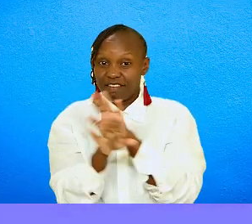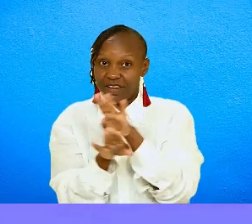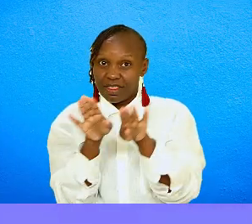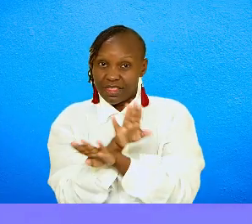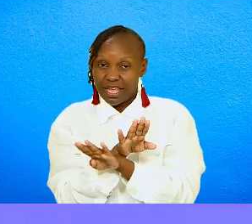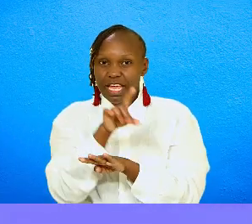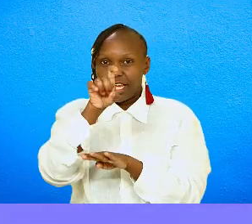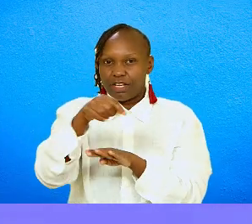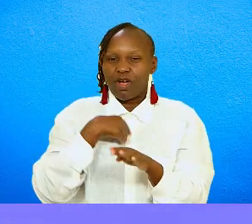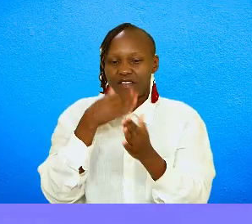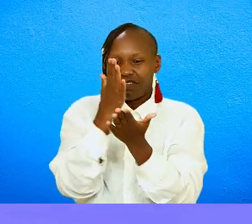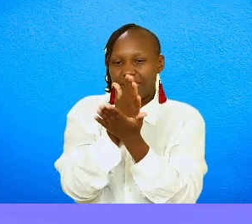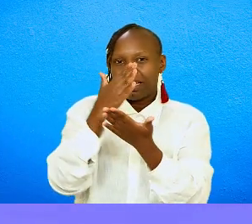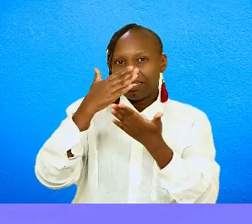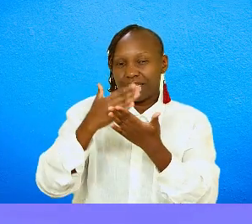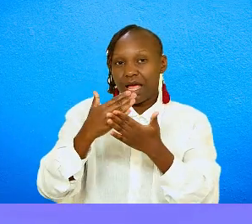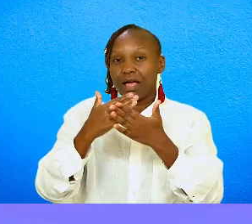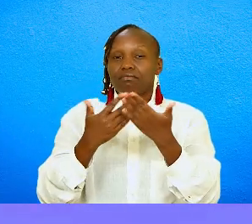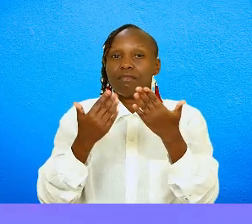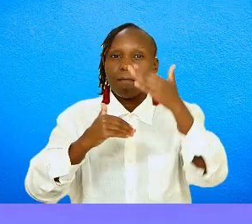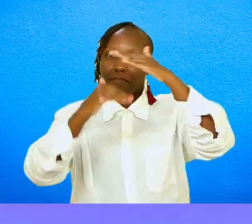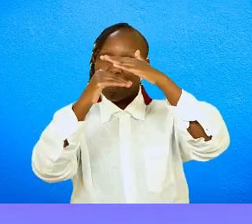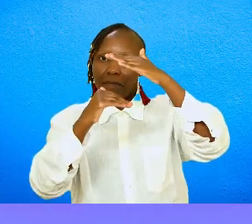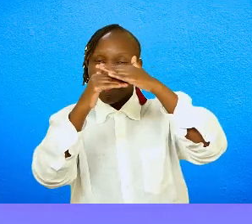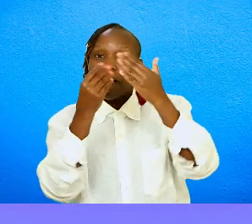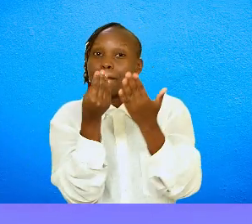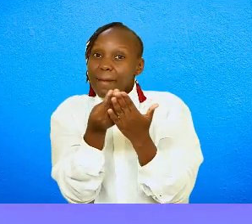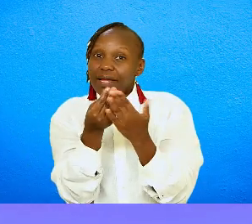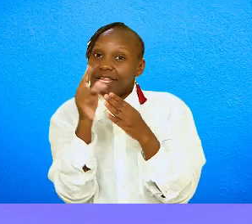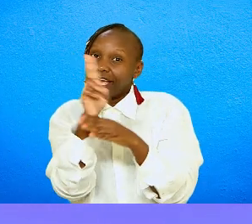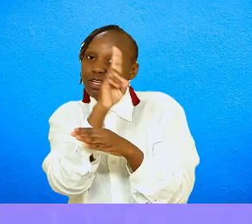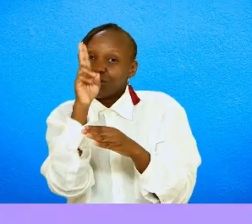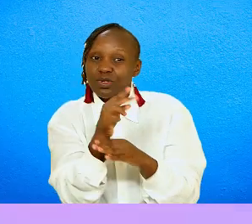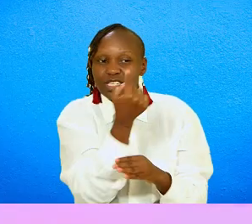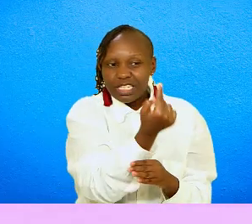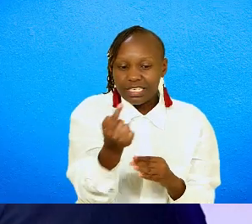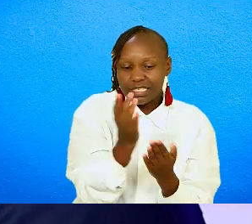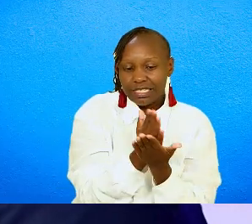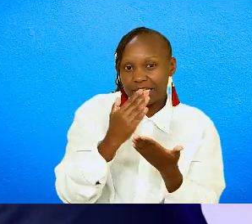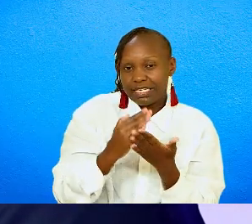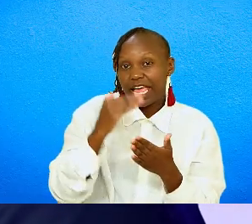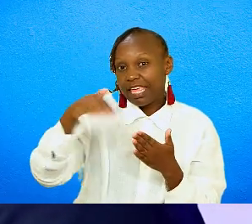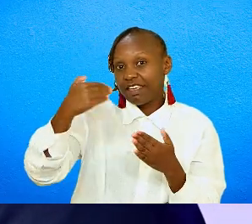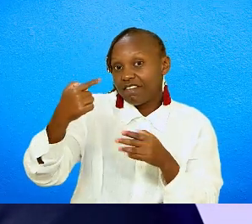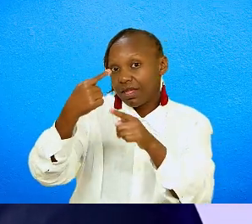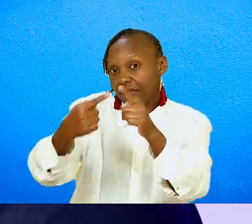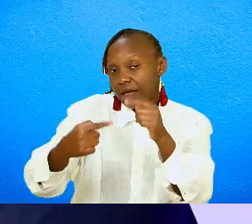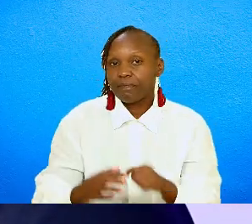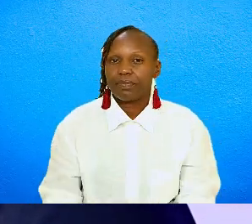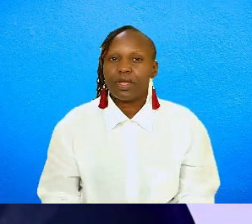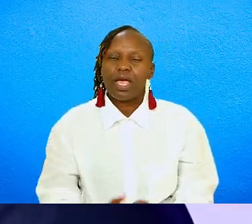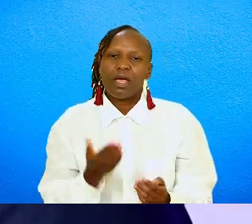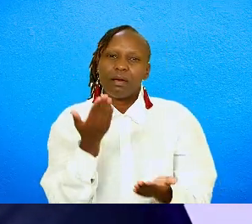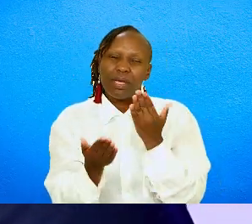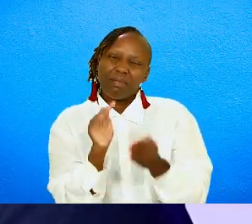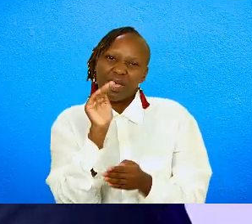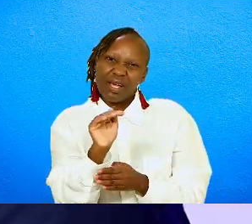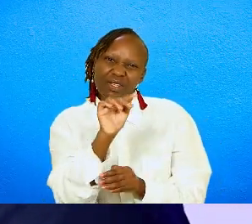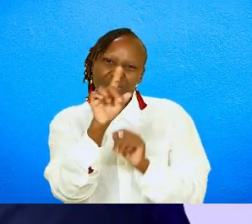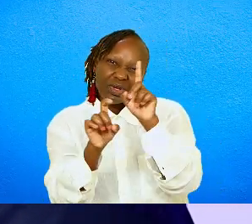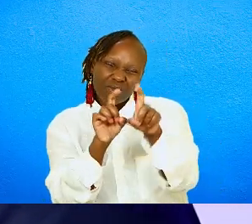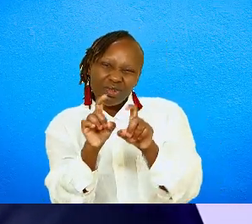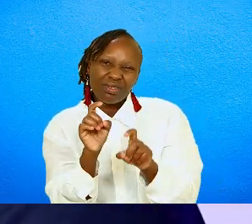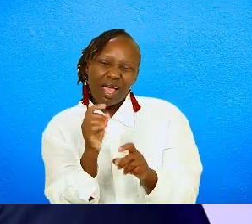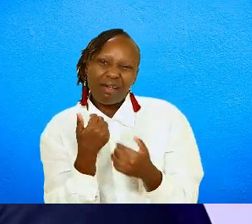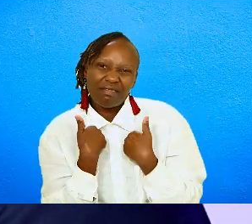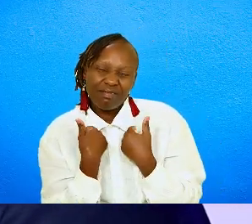more concrete sector ceilings, which represent the maximum amounts that can be spent per sector within the year. So you may want to ask yourself questions